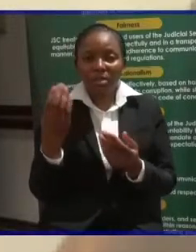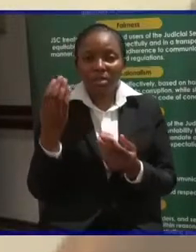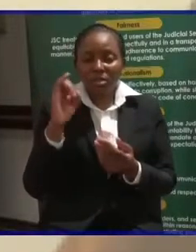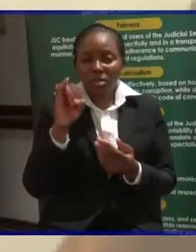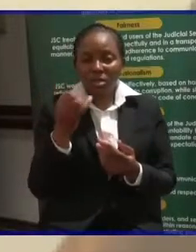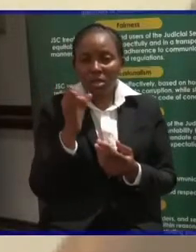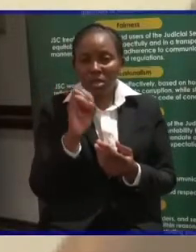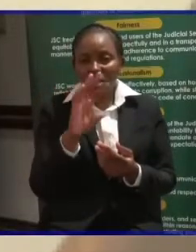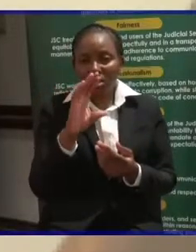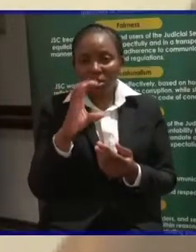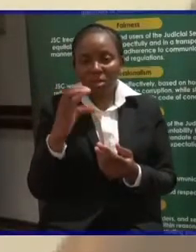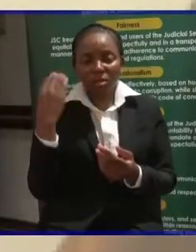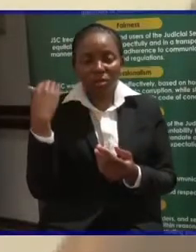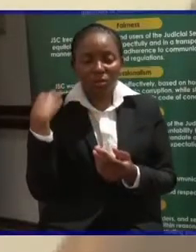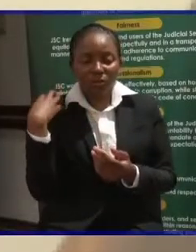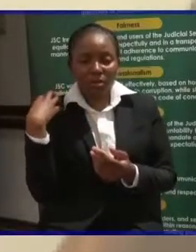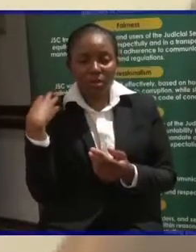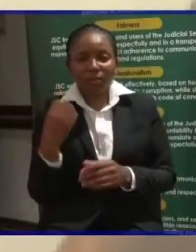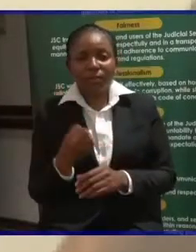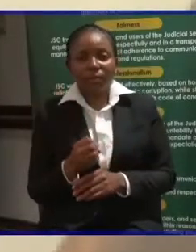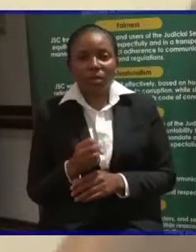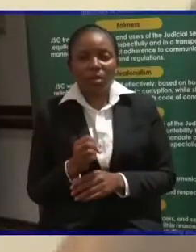officer. So,